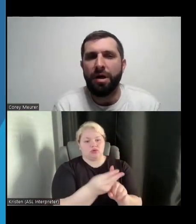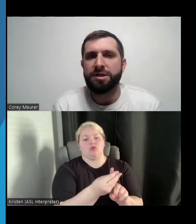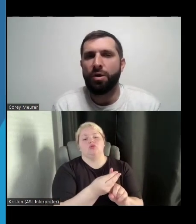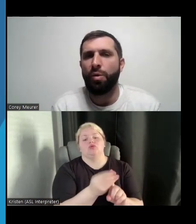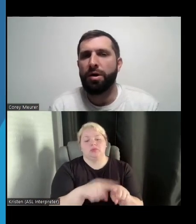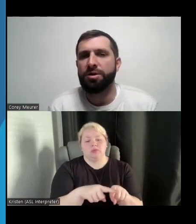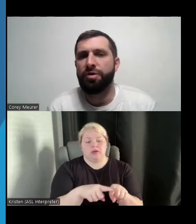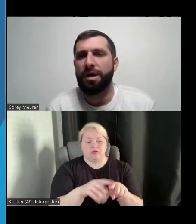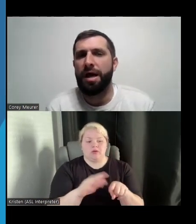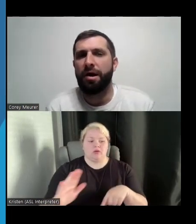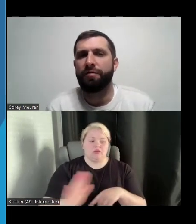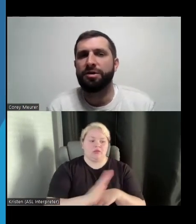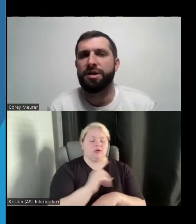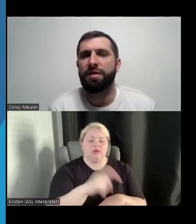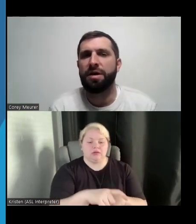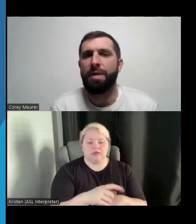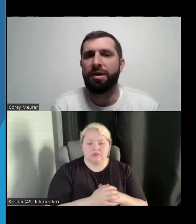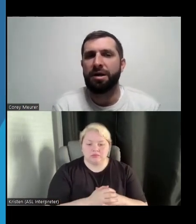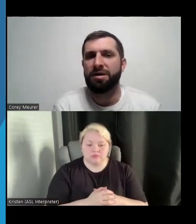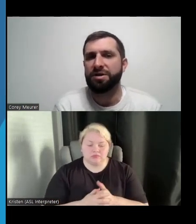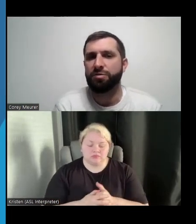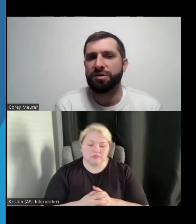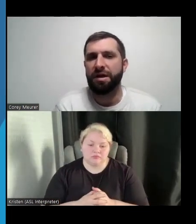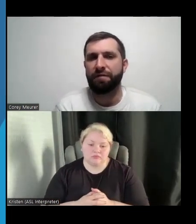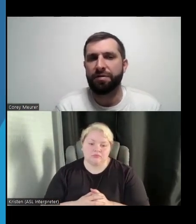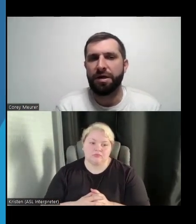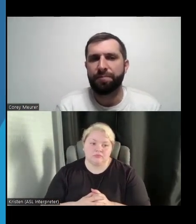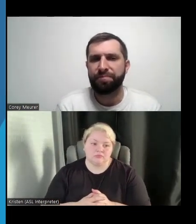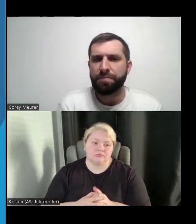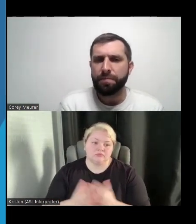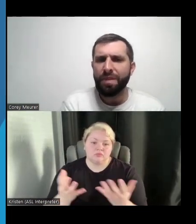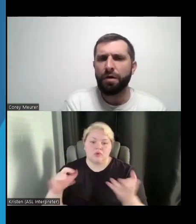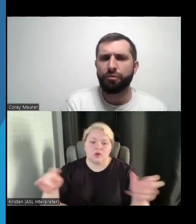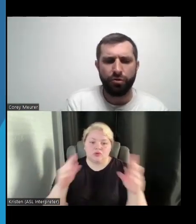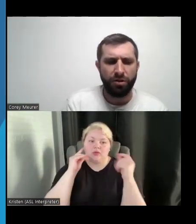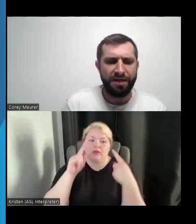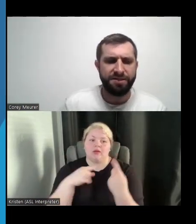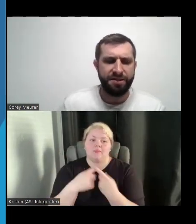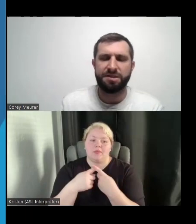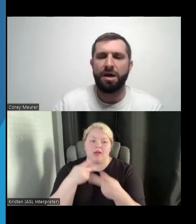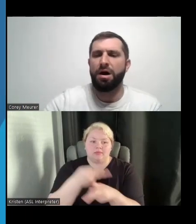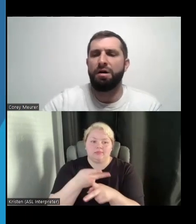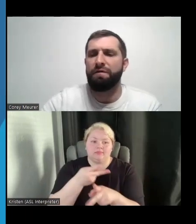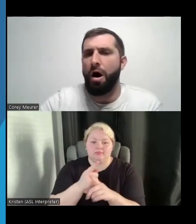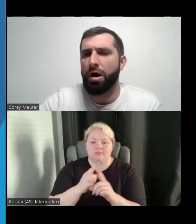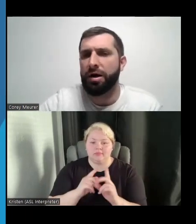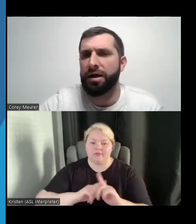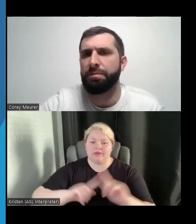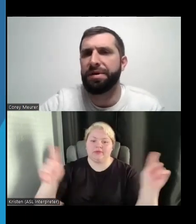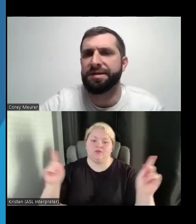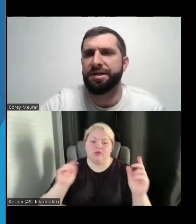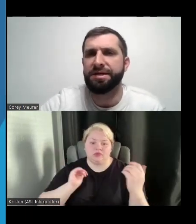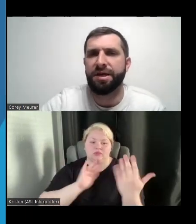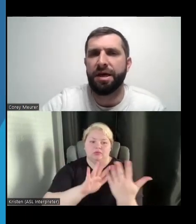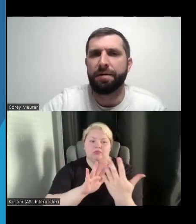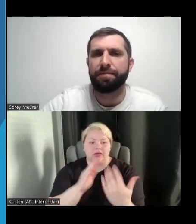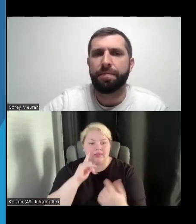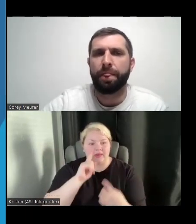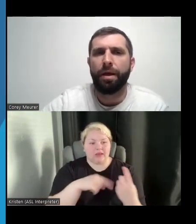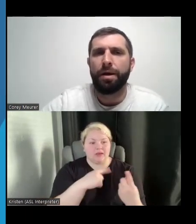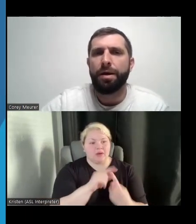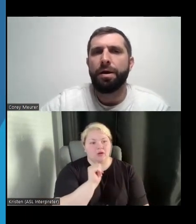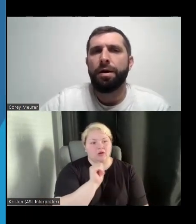youth. So we want to train caregivers to think about individuals differently through the lenses of ARC and